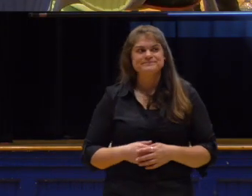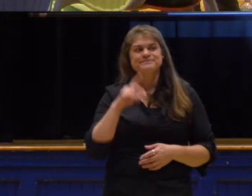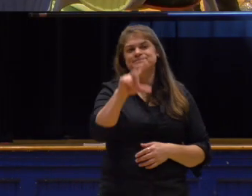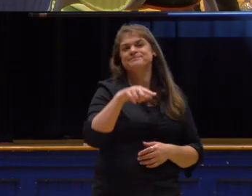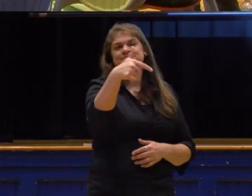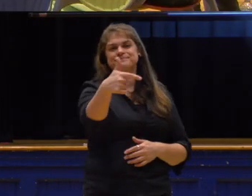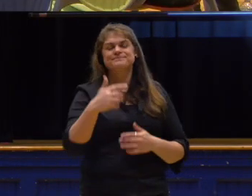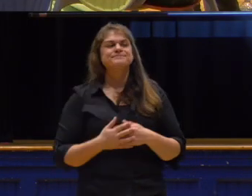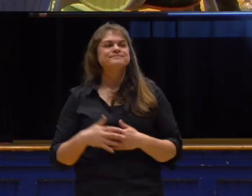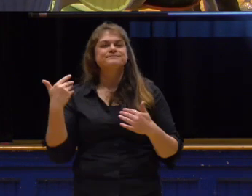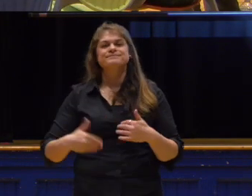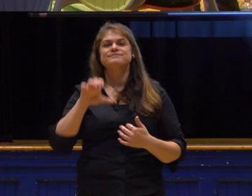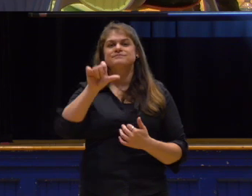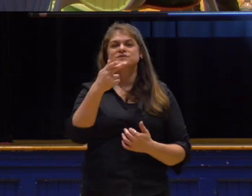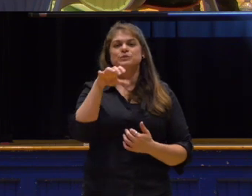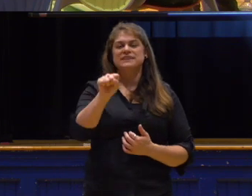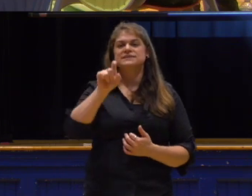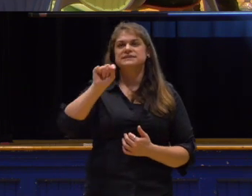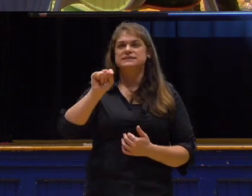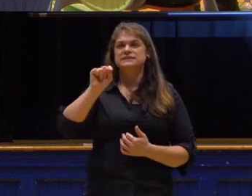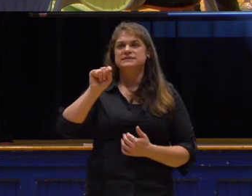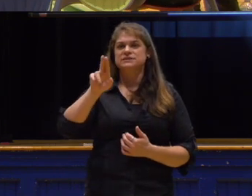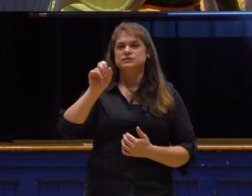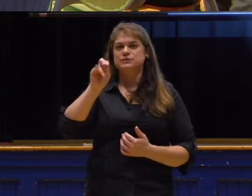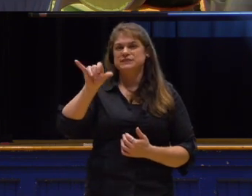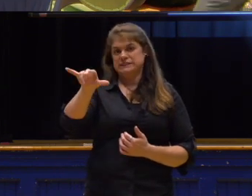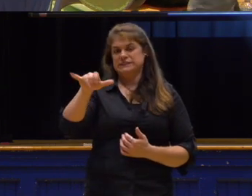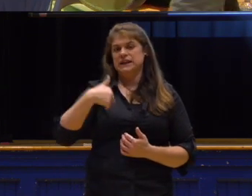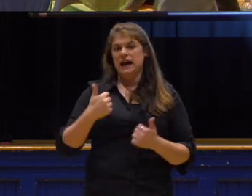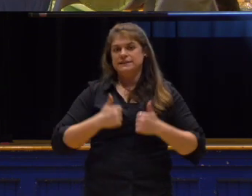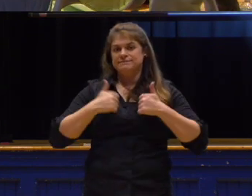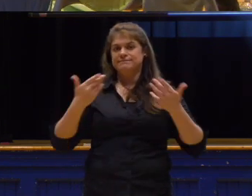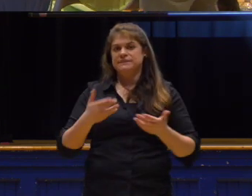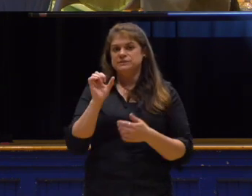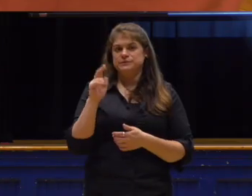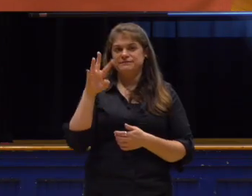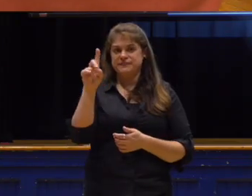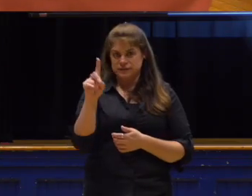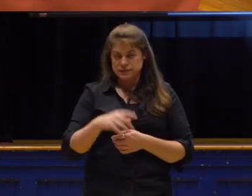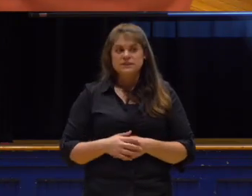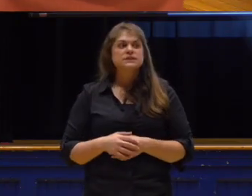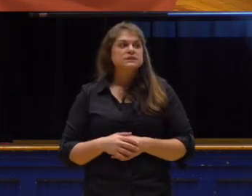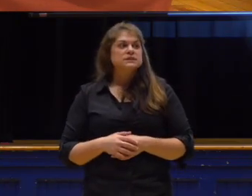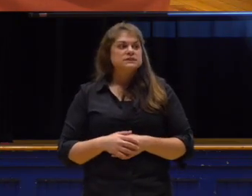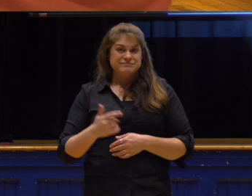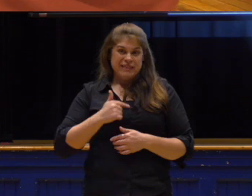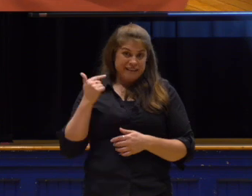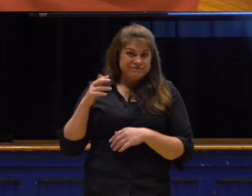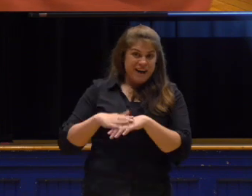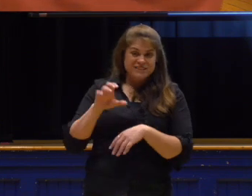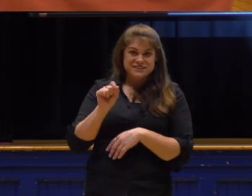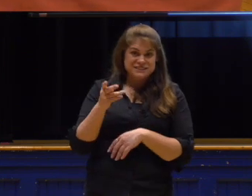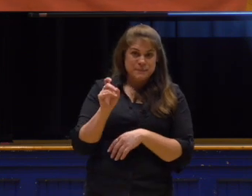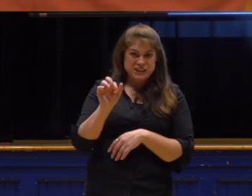Good evening. Name is Chris Toomey, Tuomey. I'm a resident of Springfield. I actually live on Sumner Avenue,